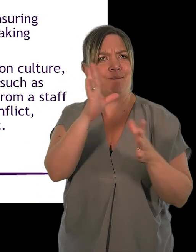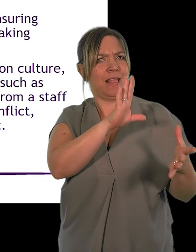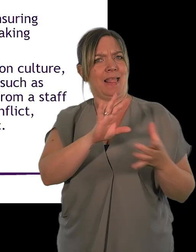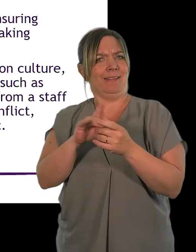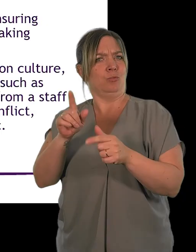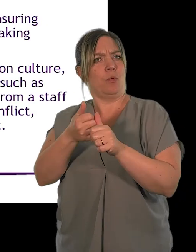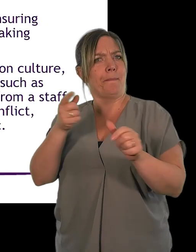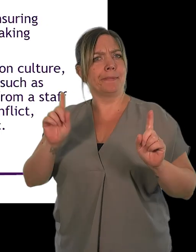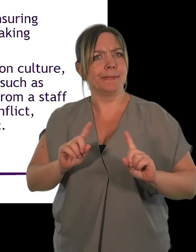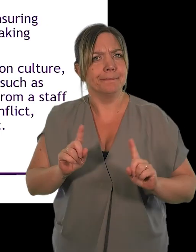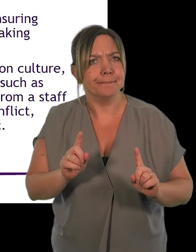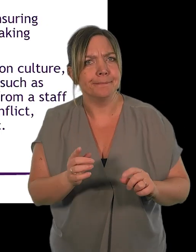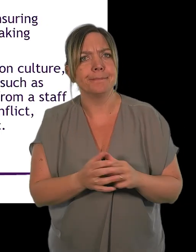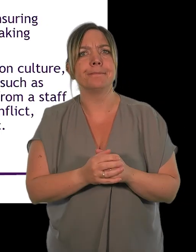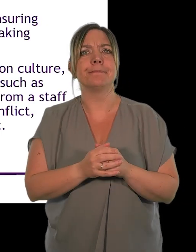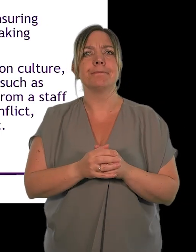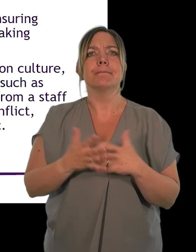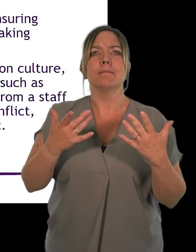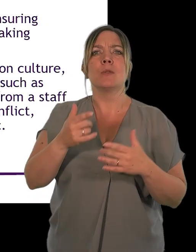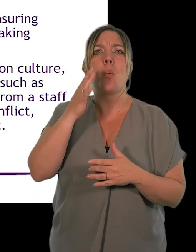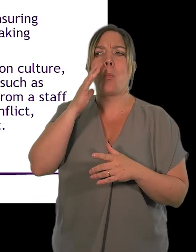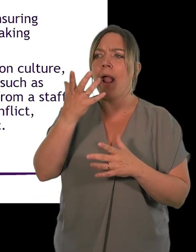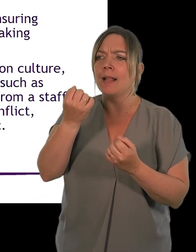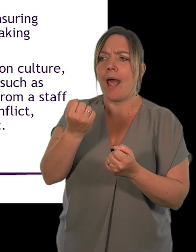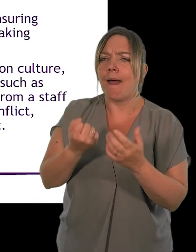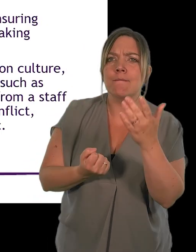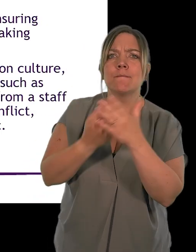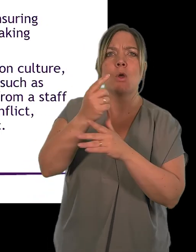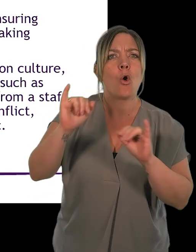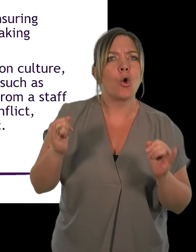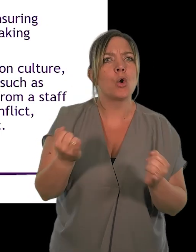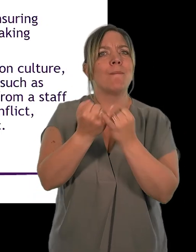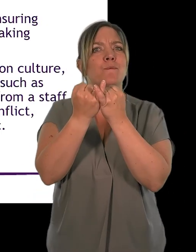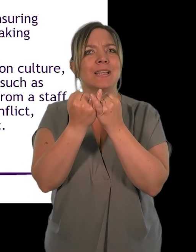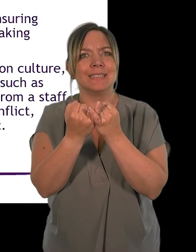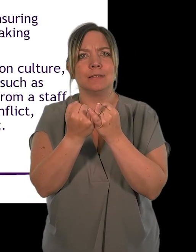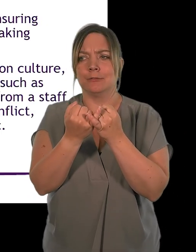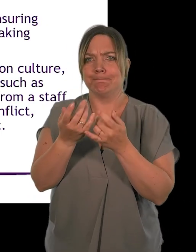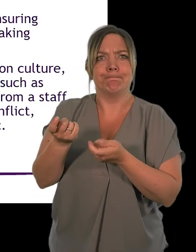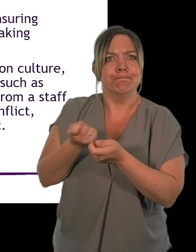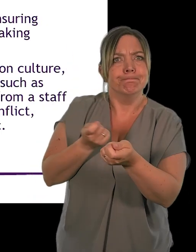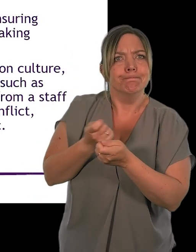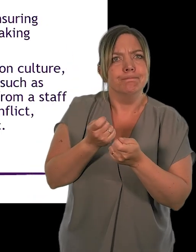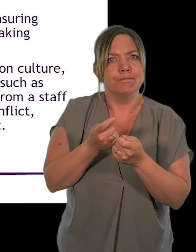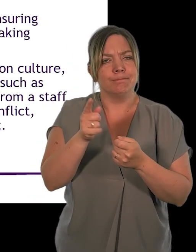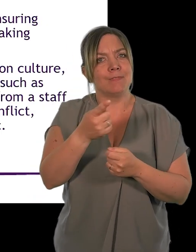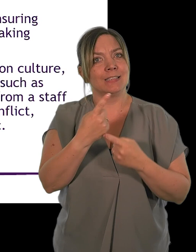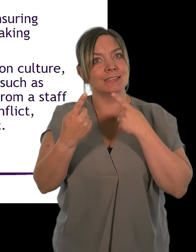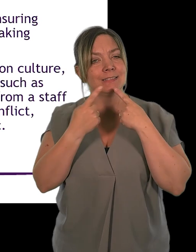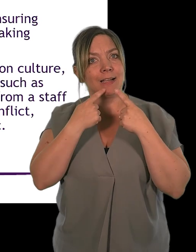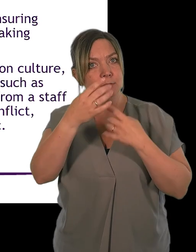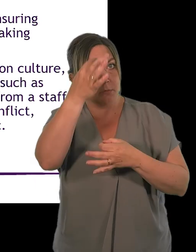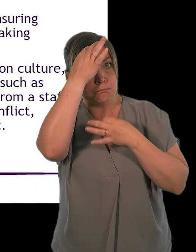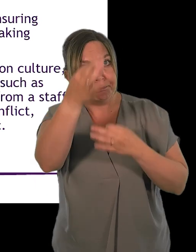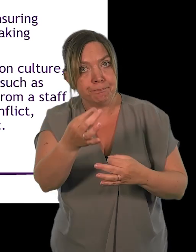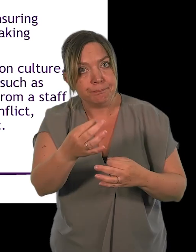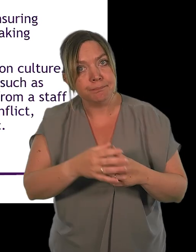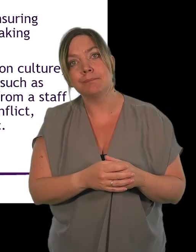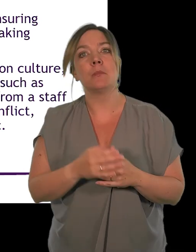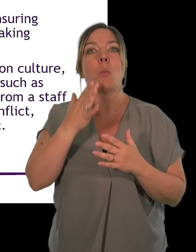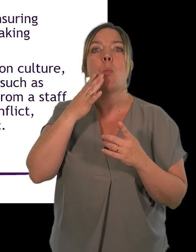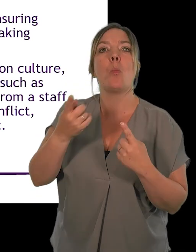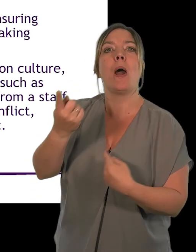change, poor performance, etc. So there's quite a lot to go at this, and you'll see that in some